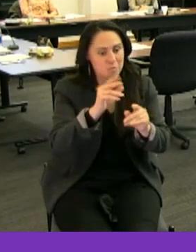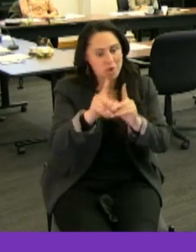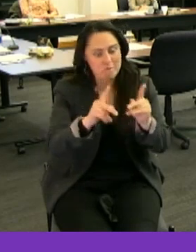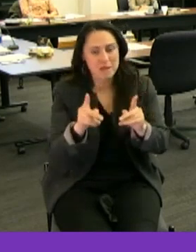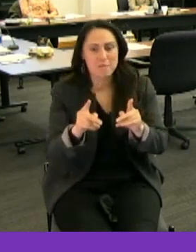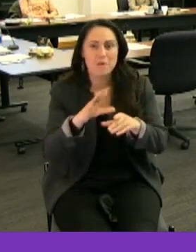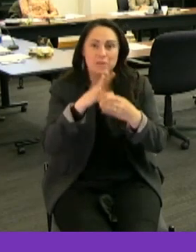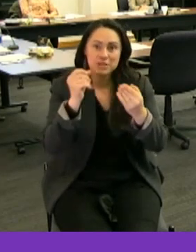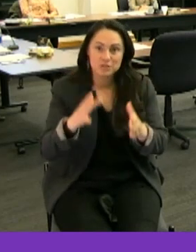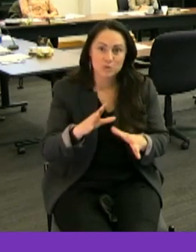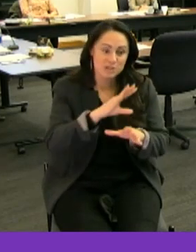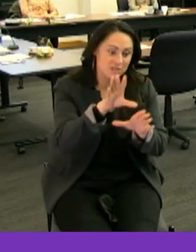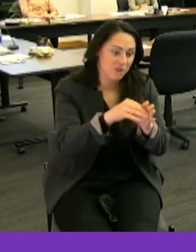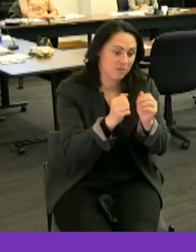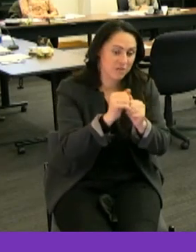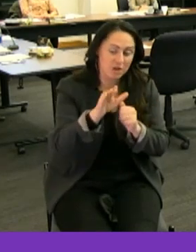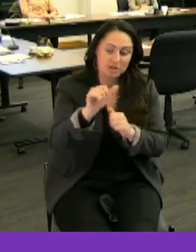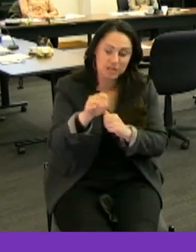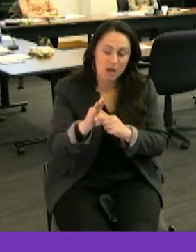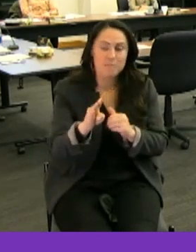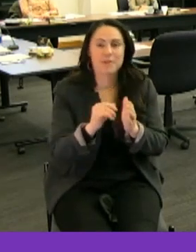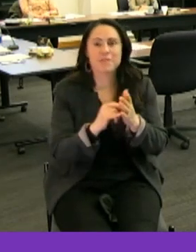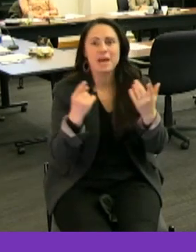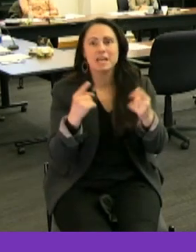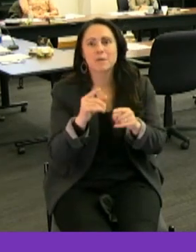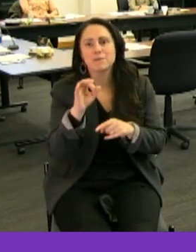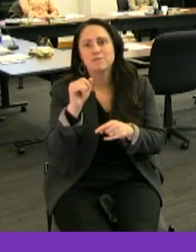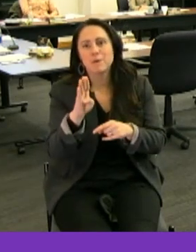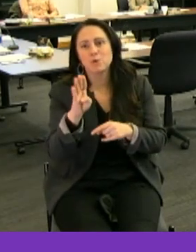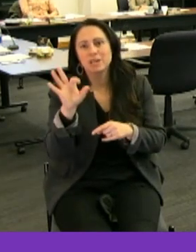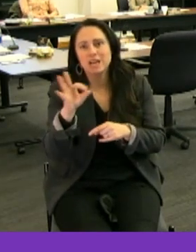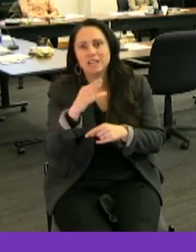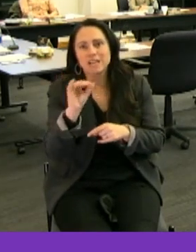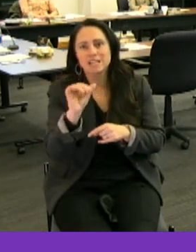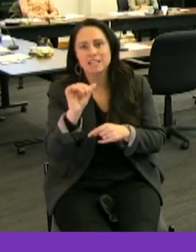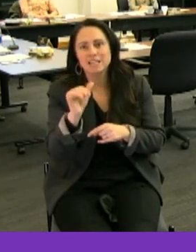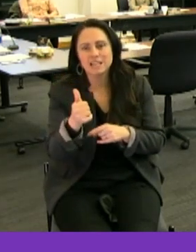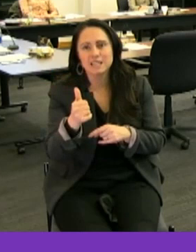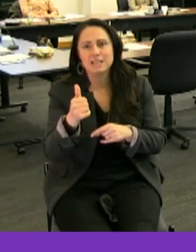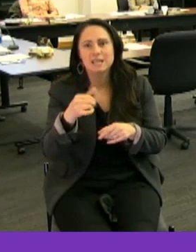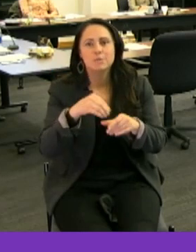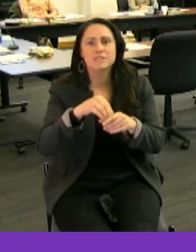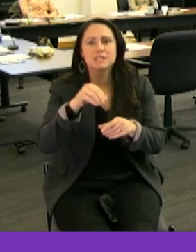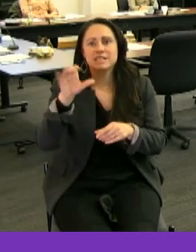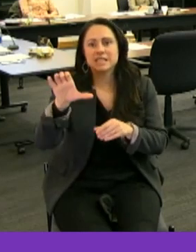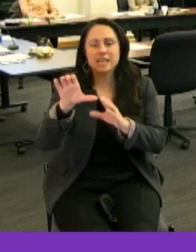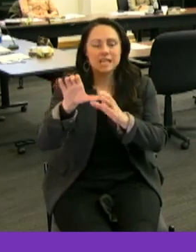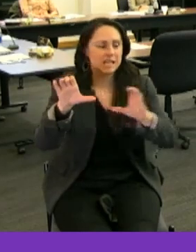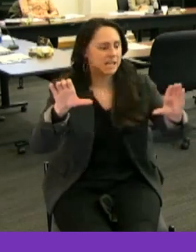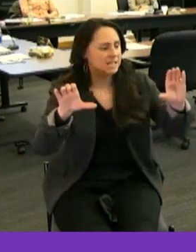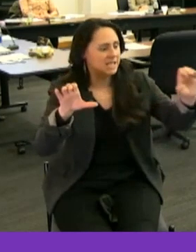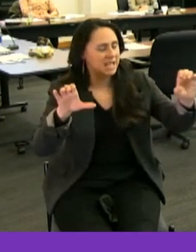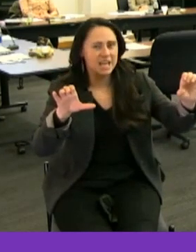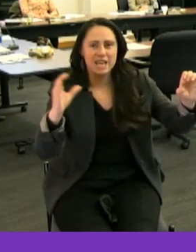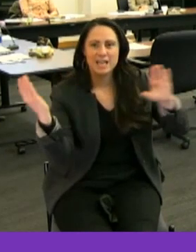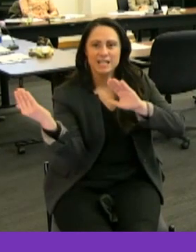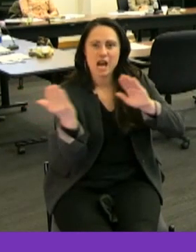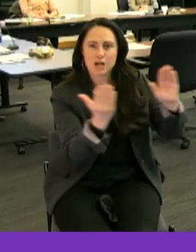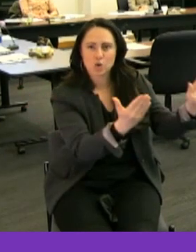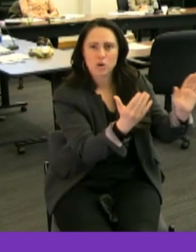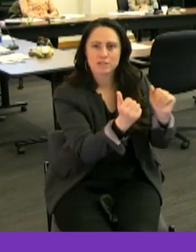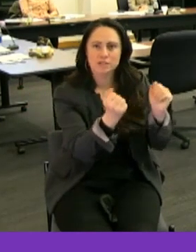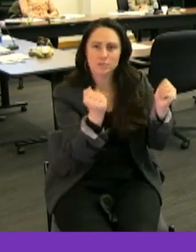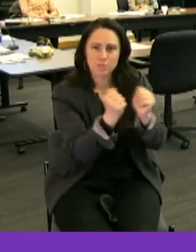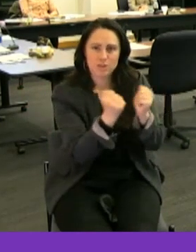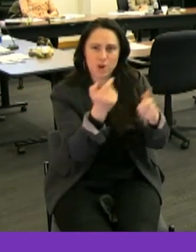students involved in their club. So this happened February 9th and 10th. It was in the CE concourse, that concourse with all the flags.